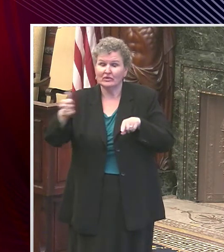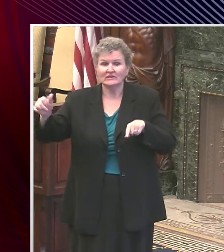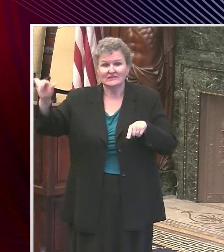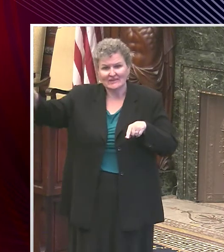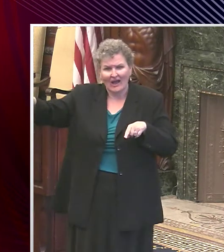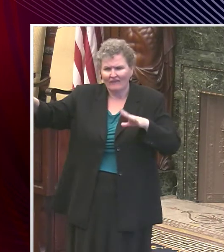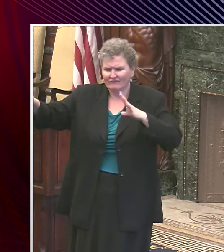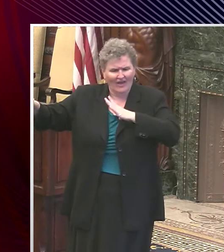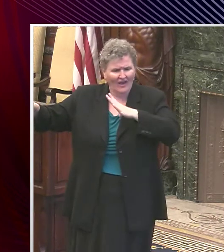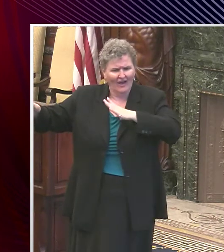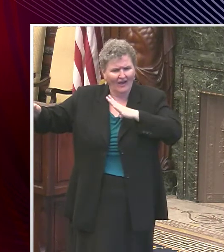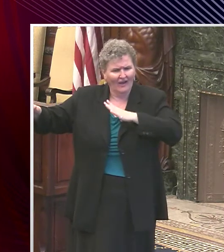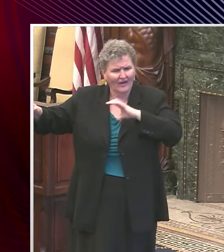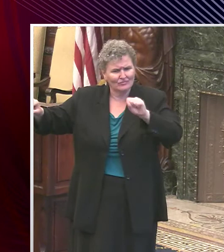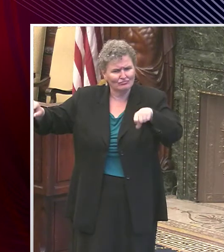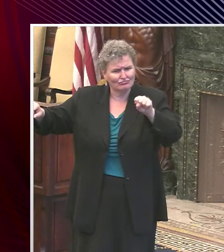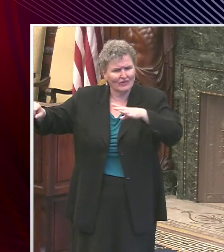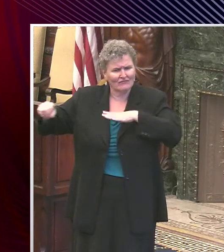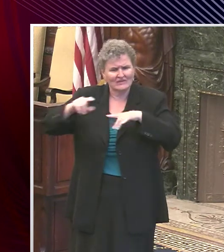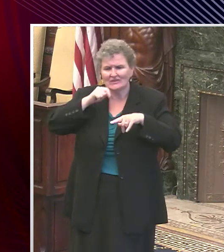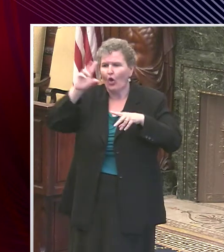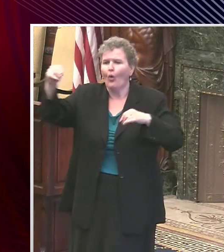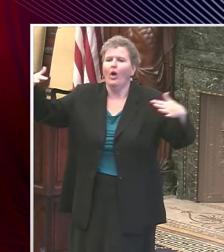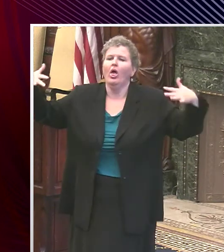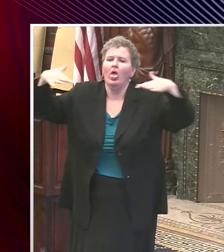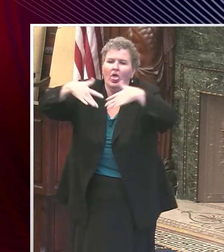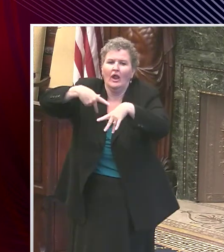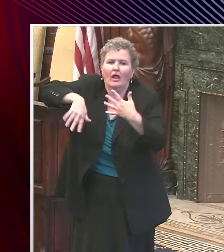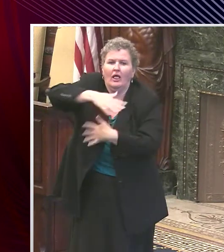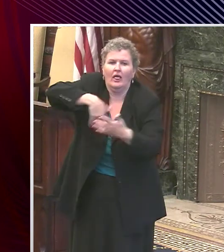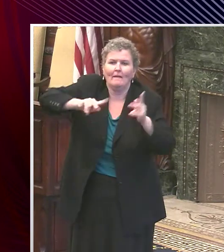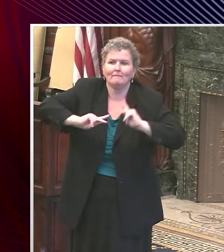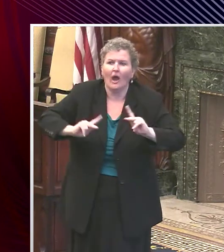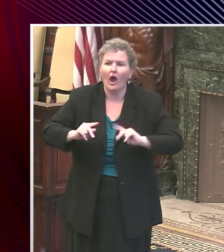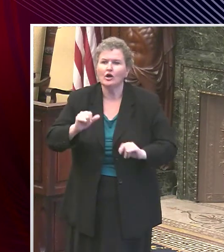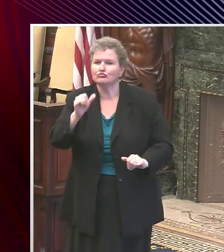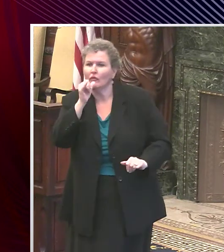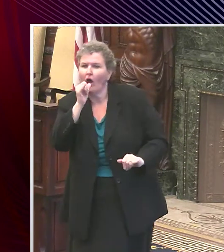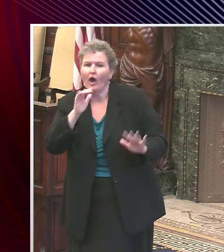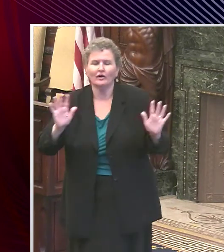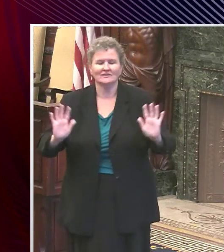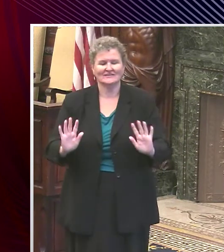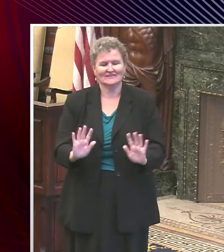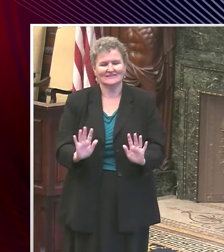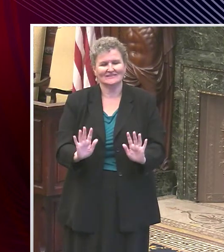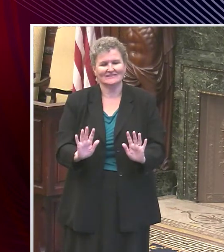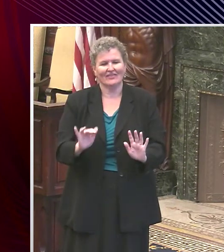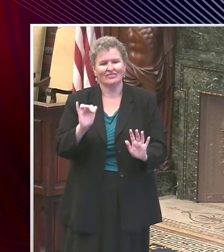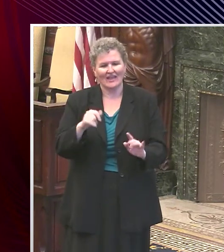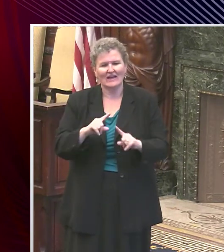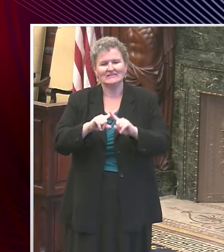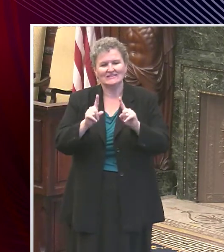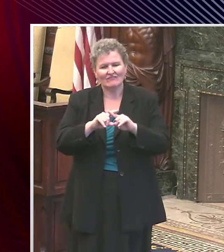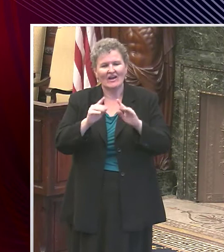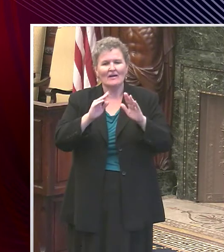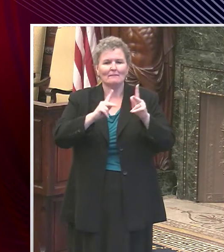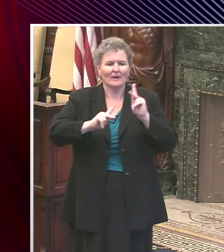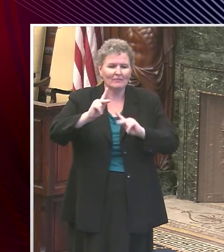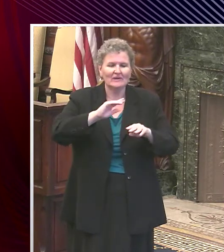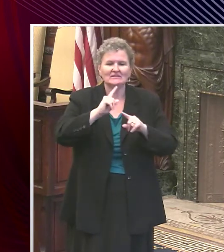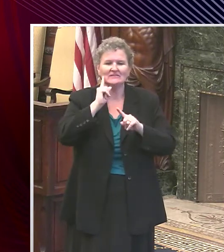a kegger on, in some bar somewhere or in somebody's house. There's multiple differences in people's